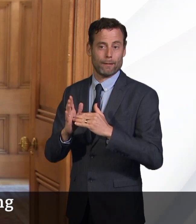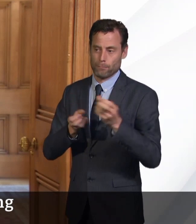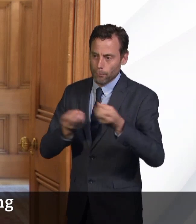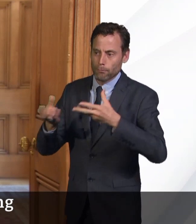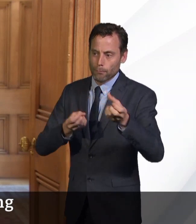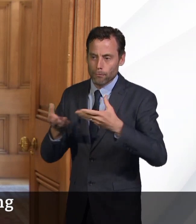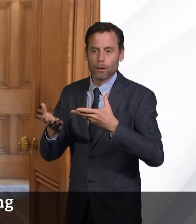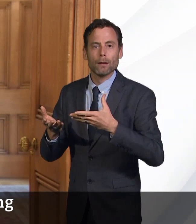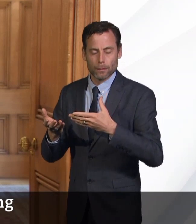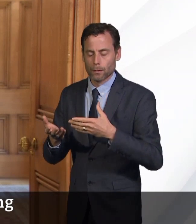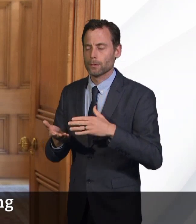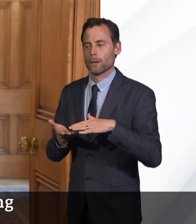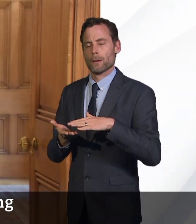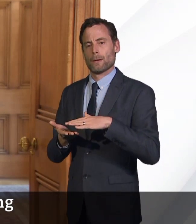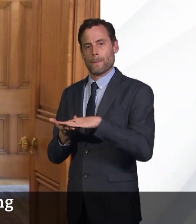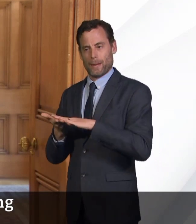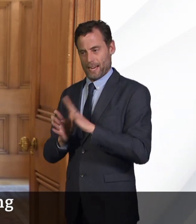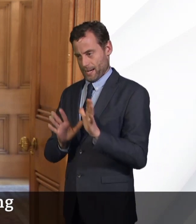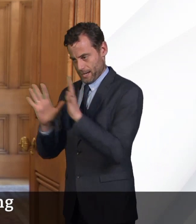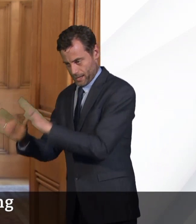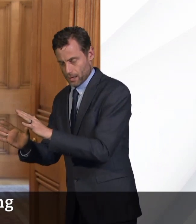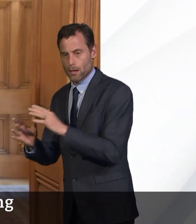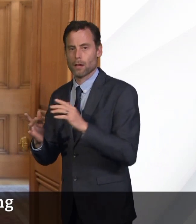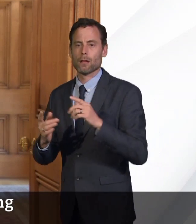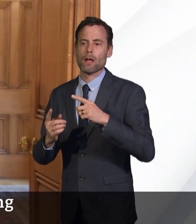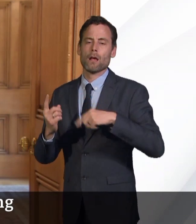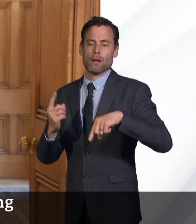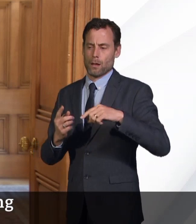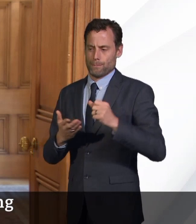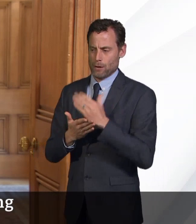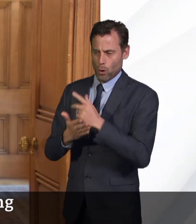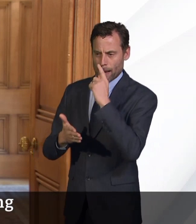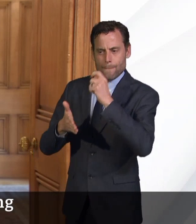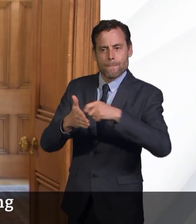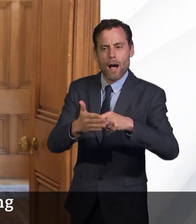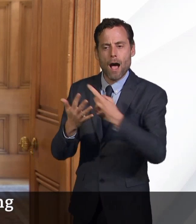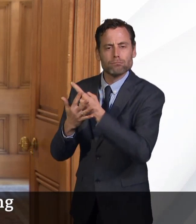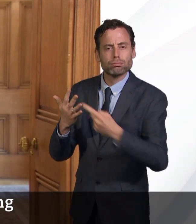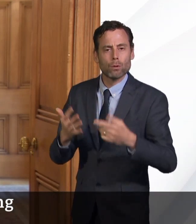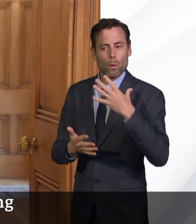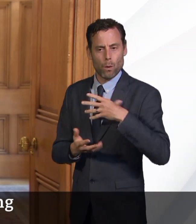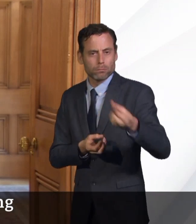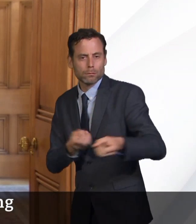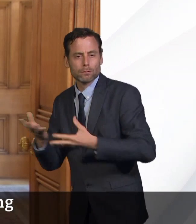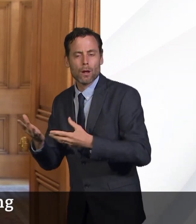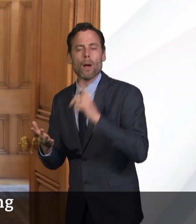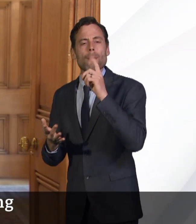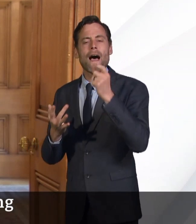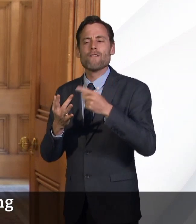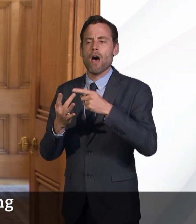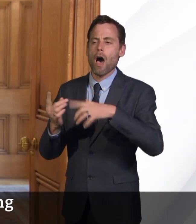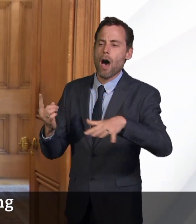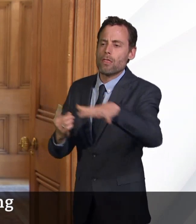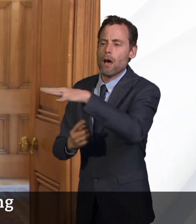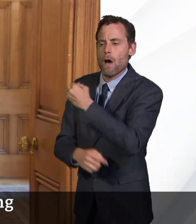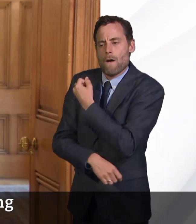shop normally and purchase the goods that they want to buy. There is, of course, a wider vulnerable group, those